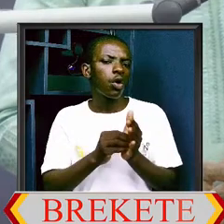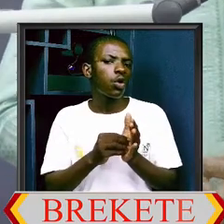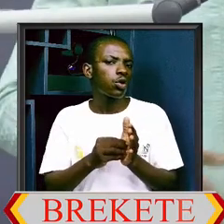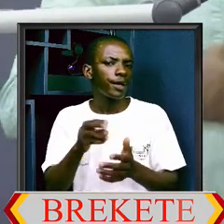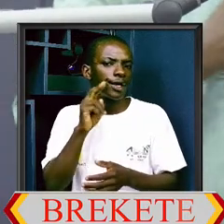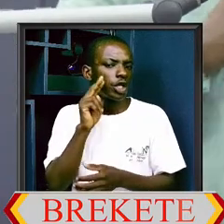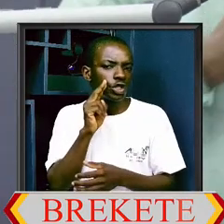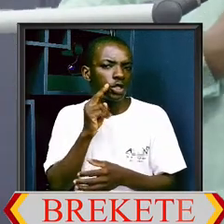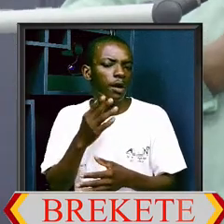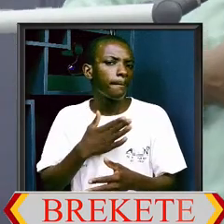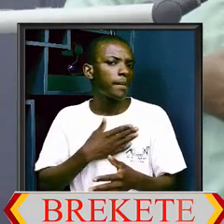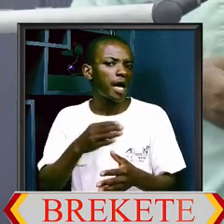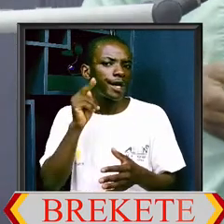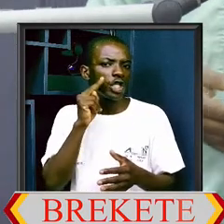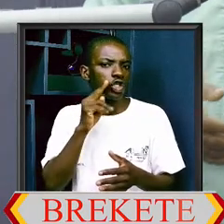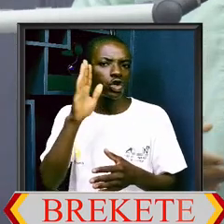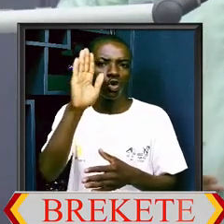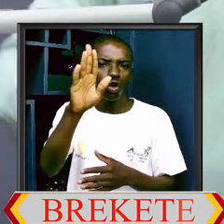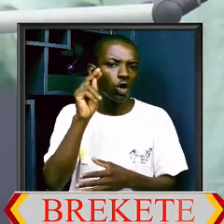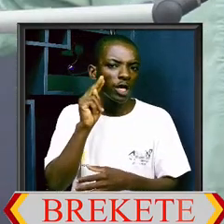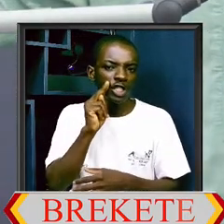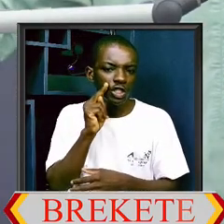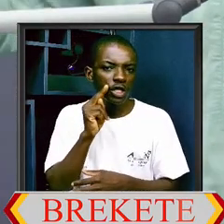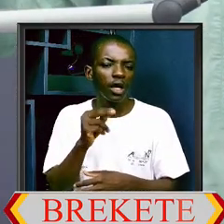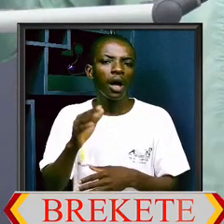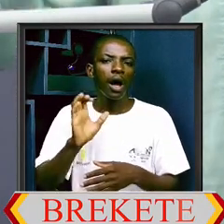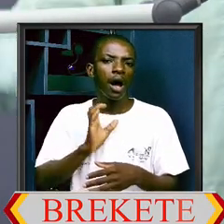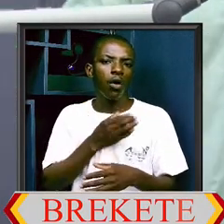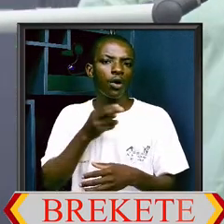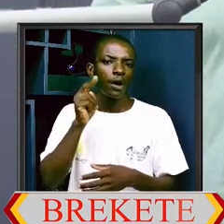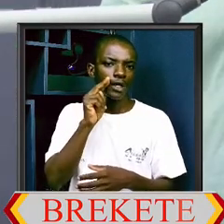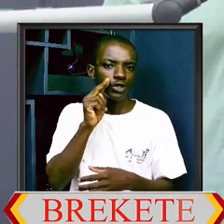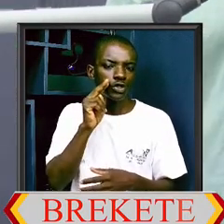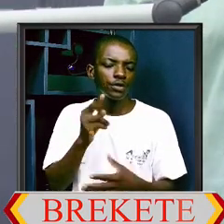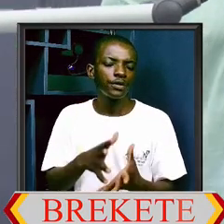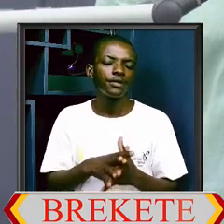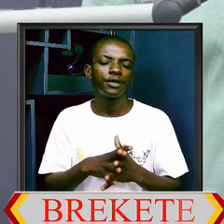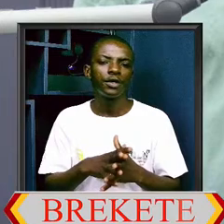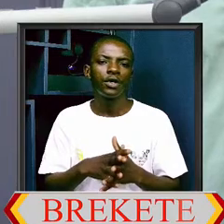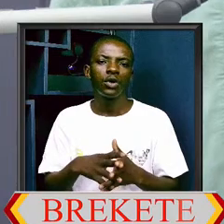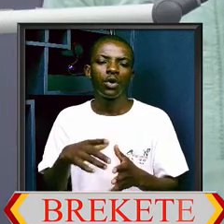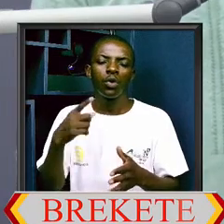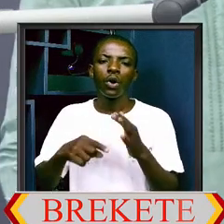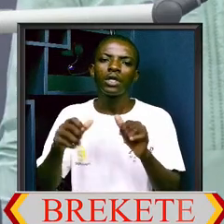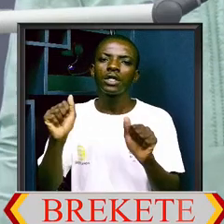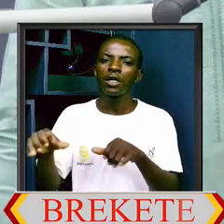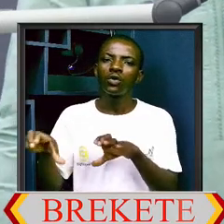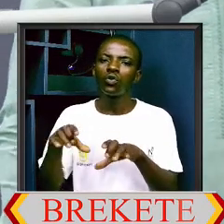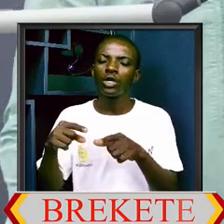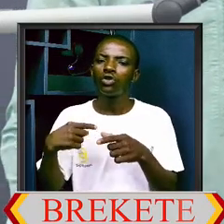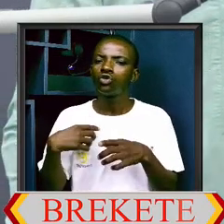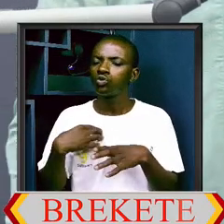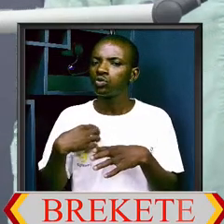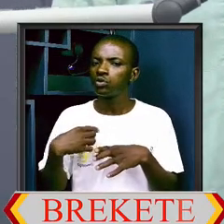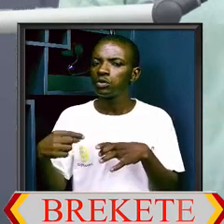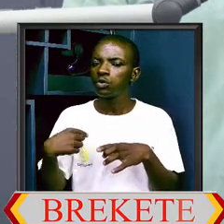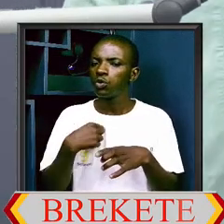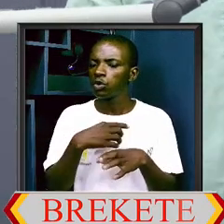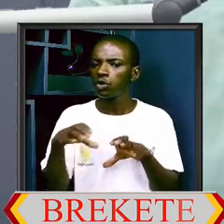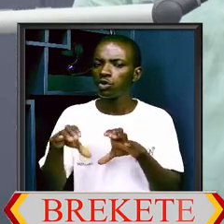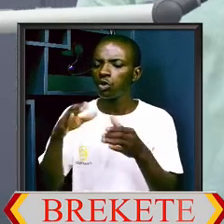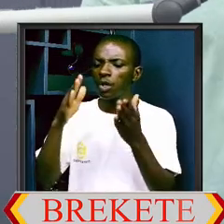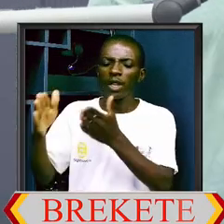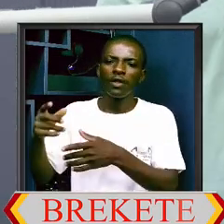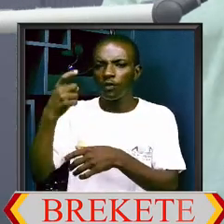Nigeria my Nigeria your Nigeria our Nigeria what can we do